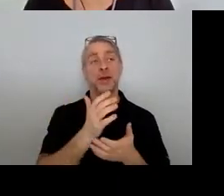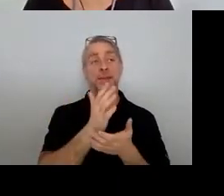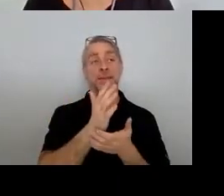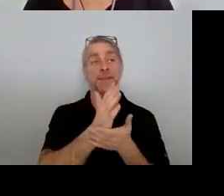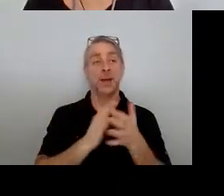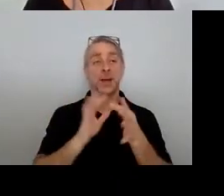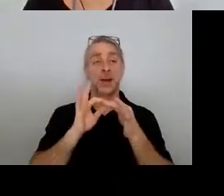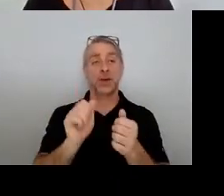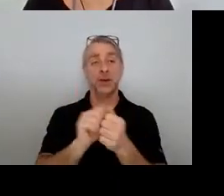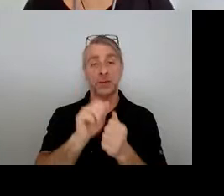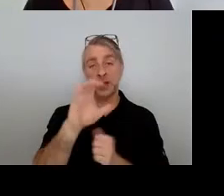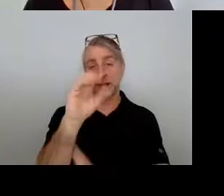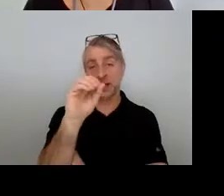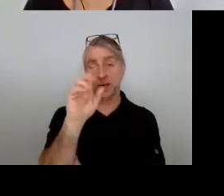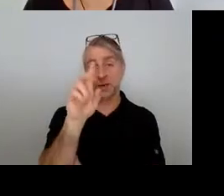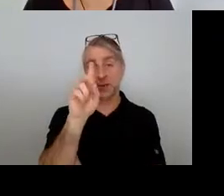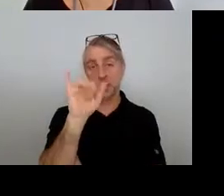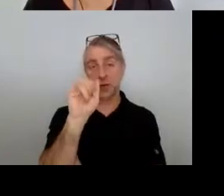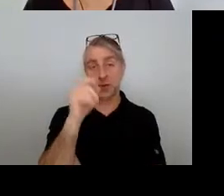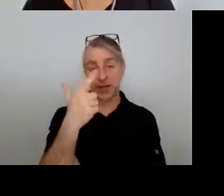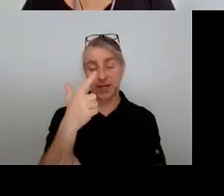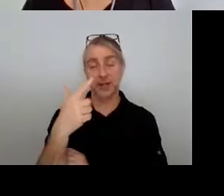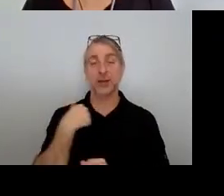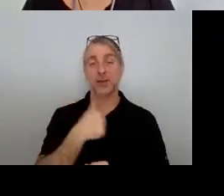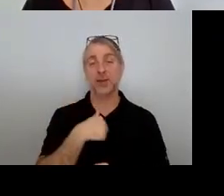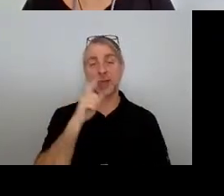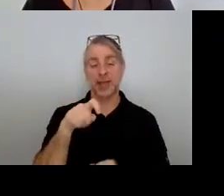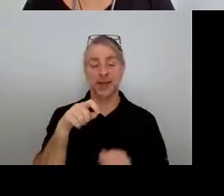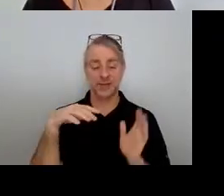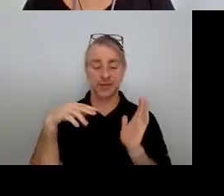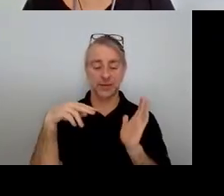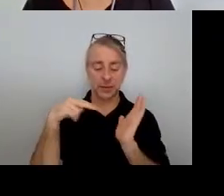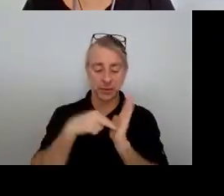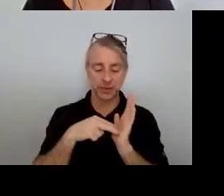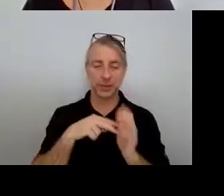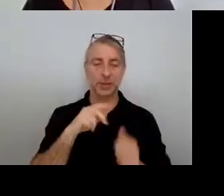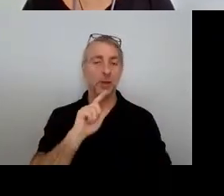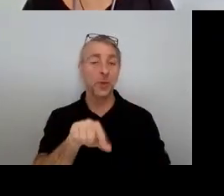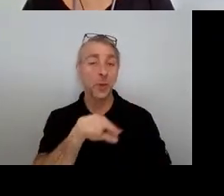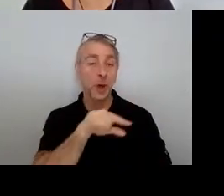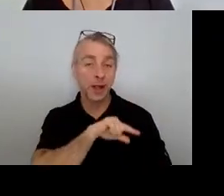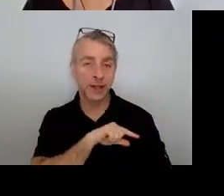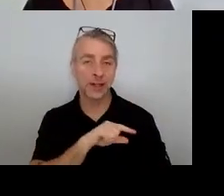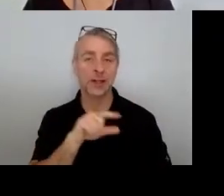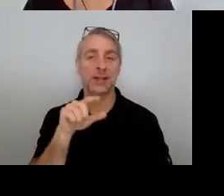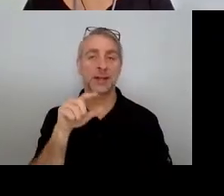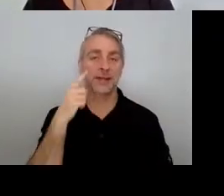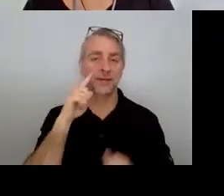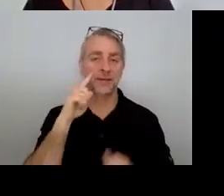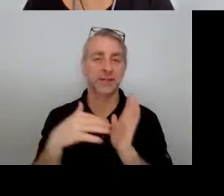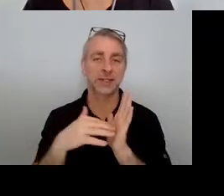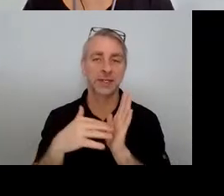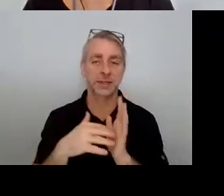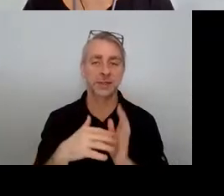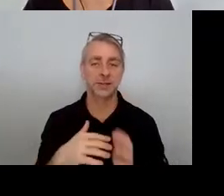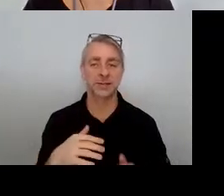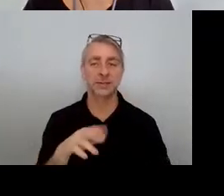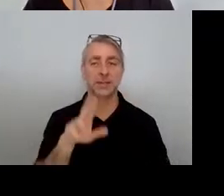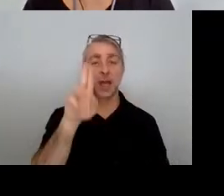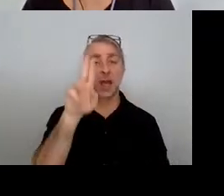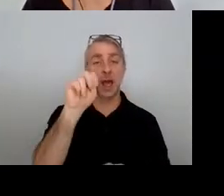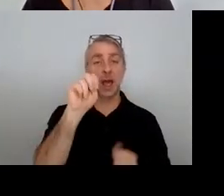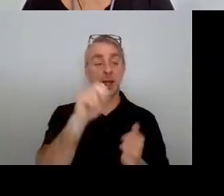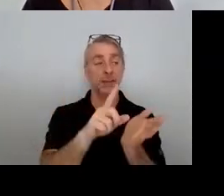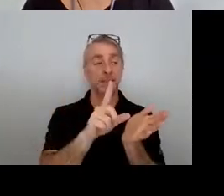important is that we also code for study quality. So published studies, unpublished studies, if people are worried about their